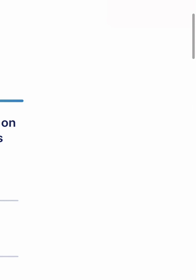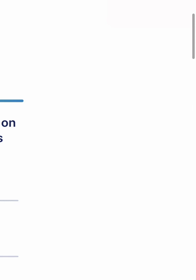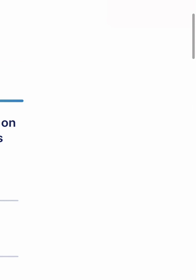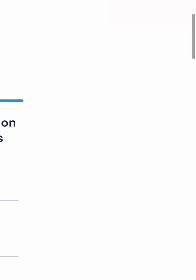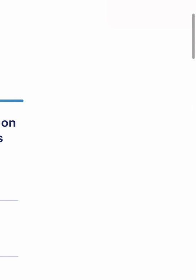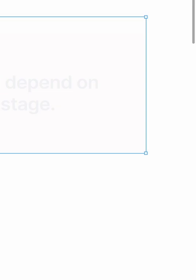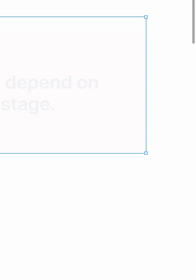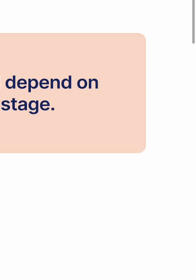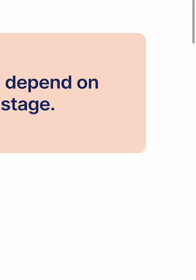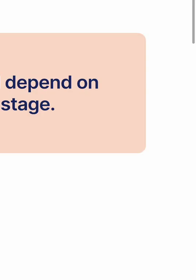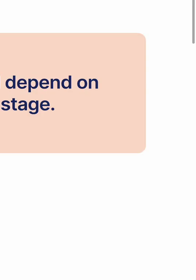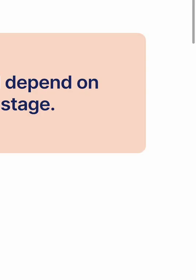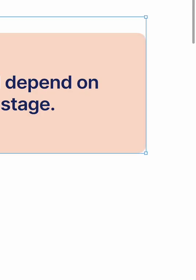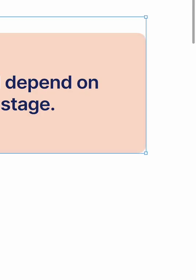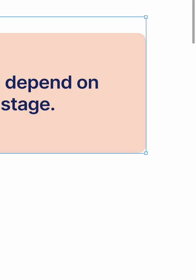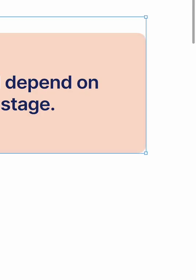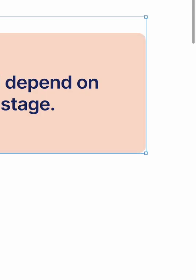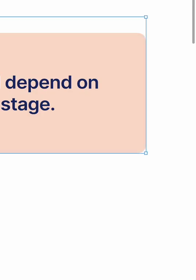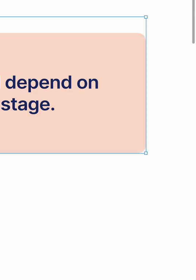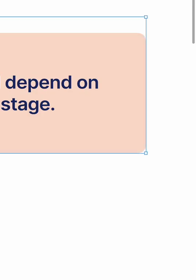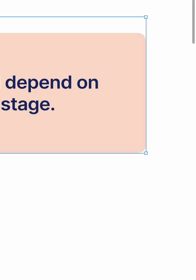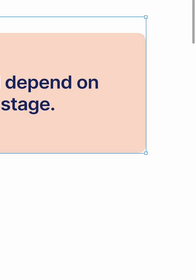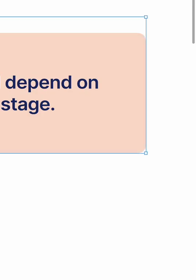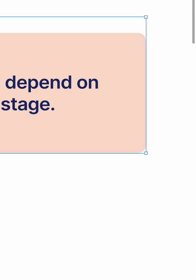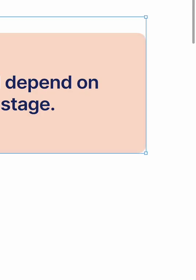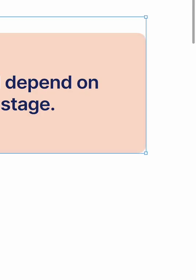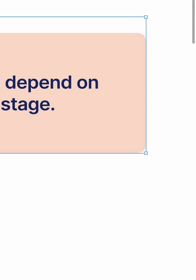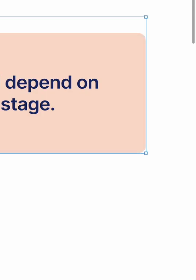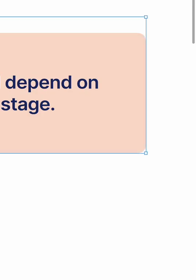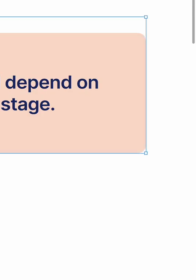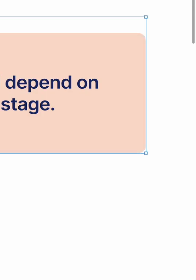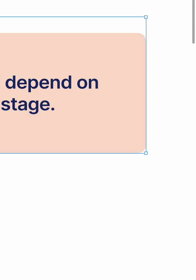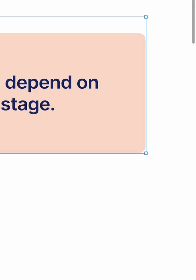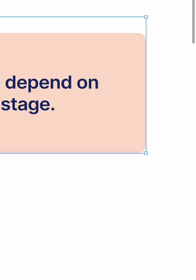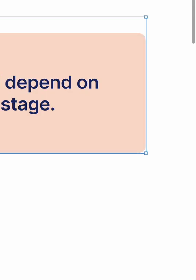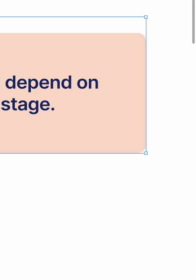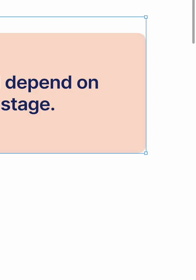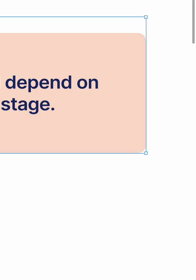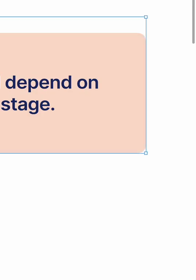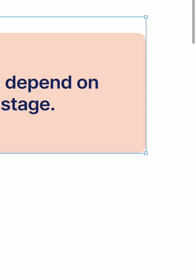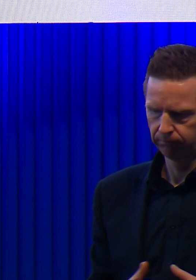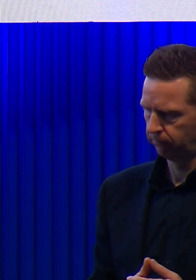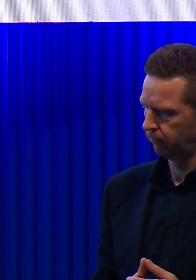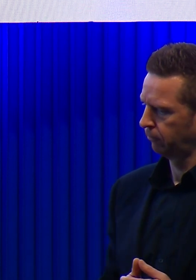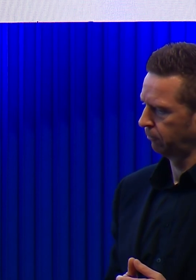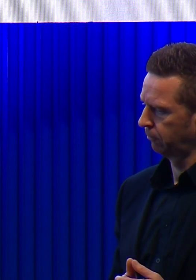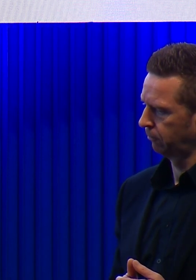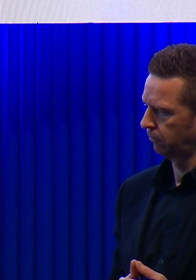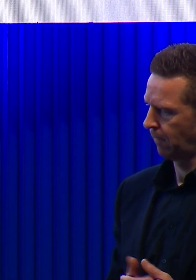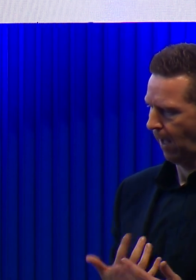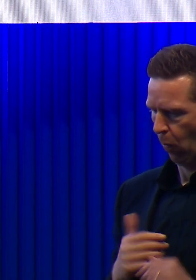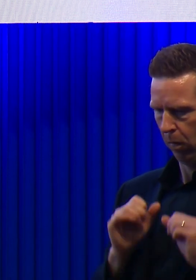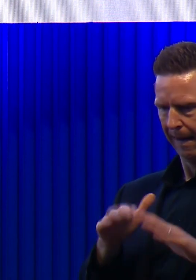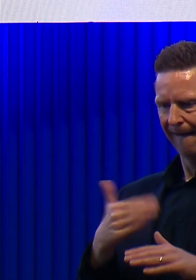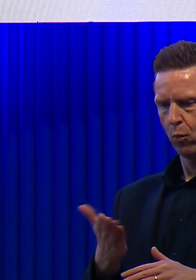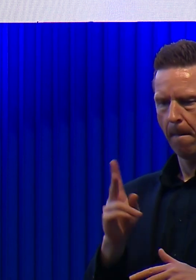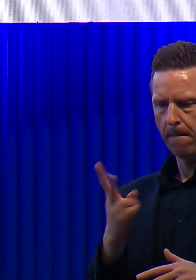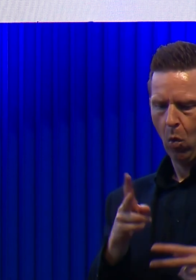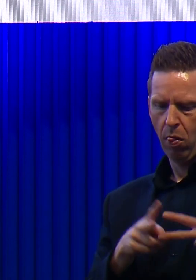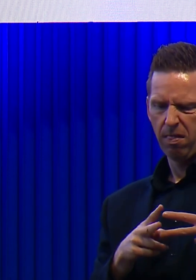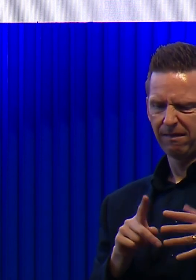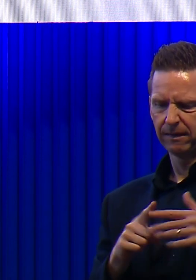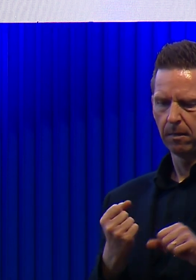But I'll give you the 2 seconds overview of what a mature organization is. It has nothing to do with